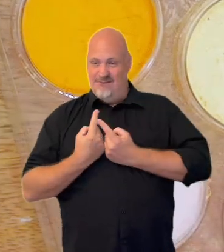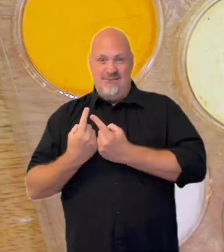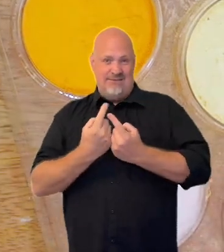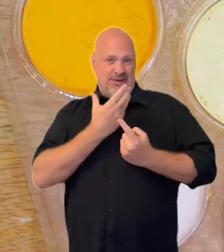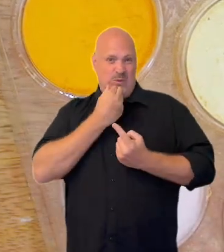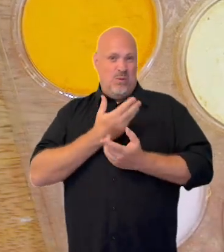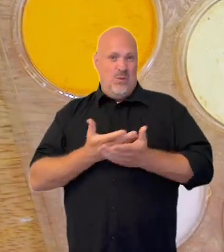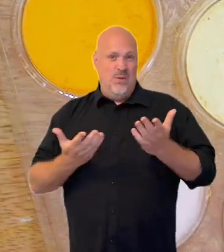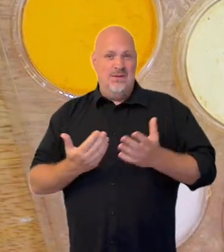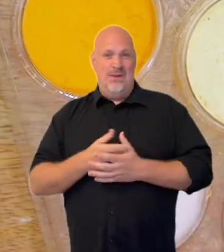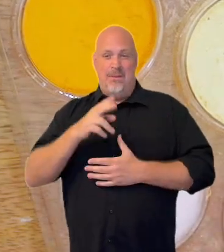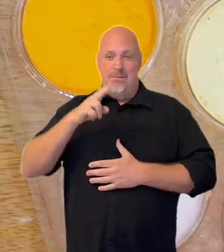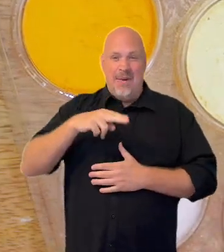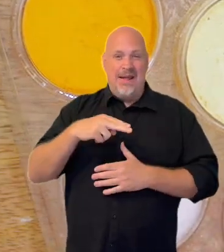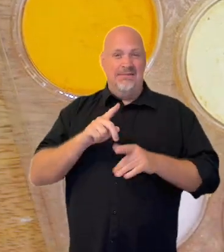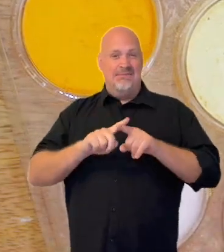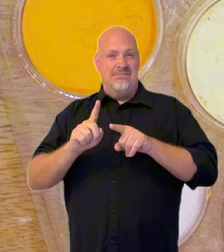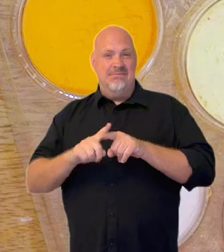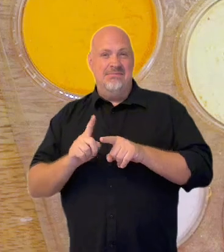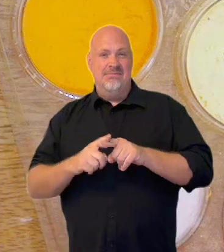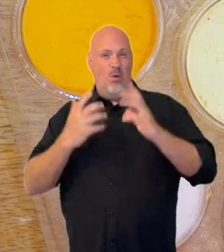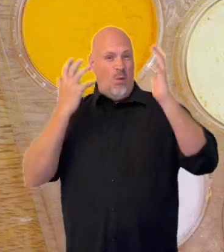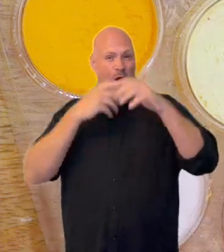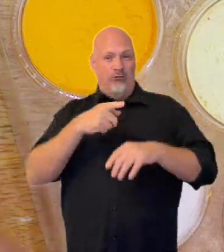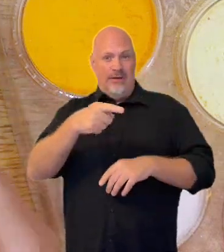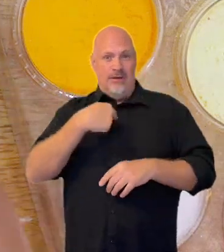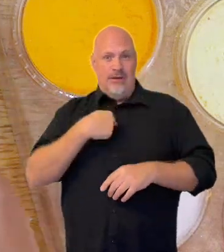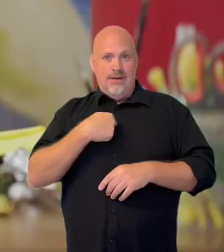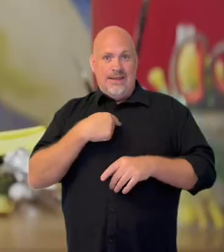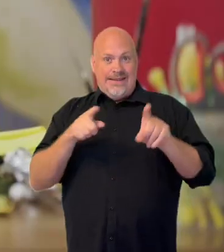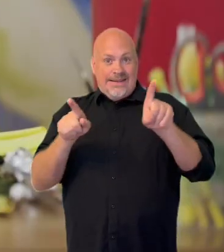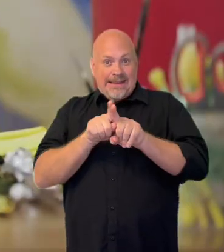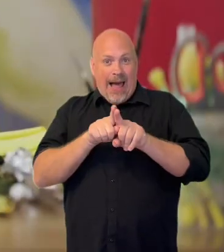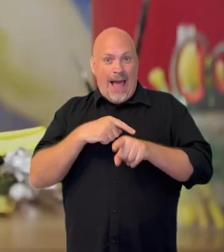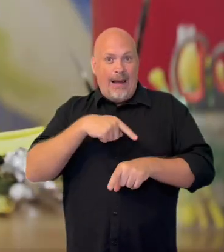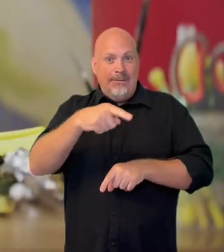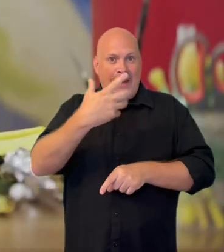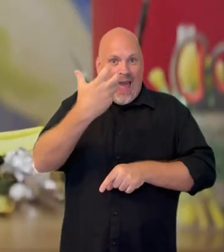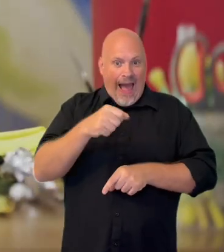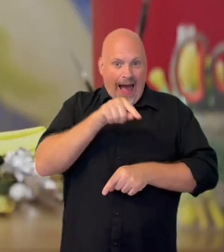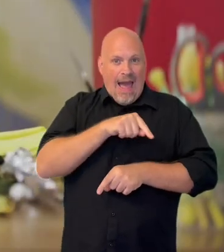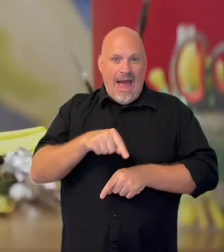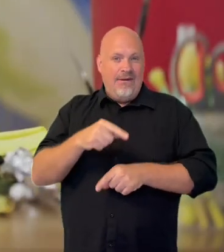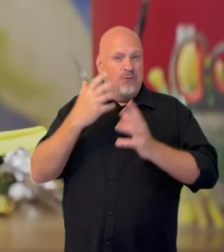You're all incredible geniuses and you'll figure out what you could use instead.